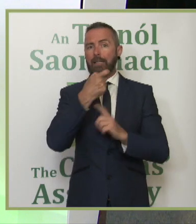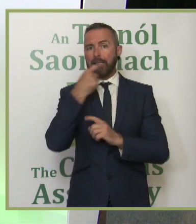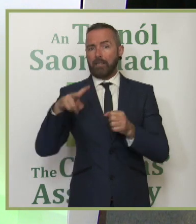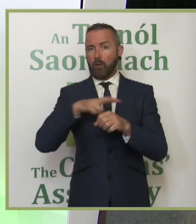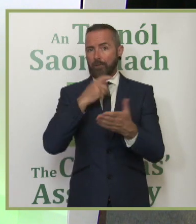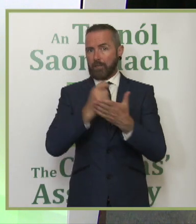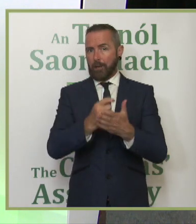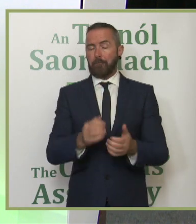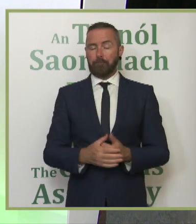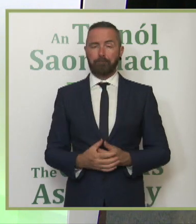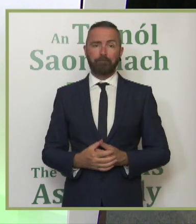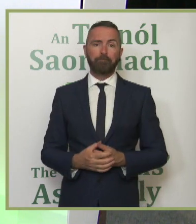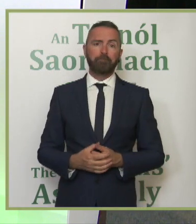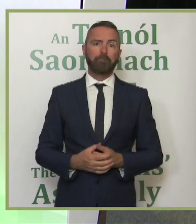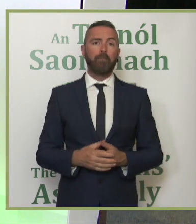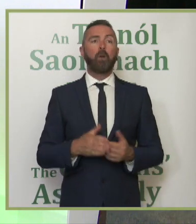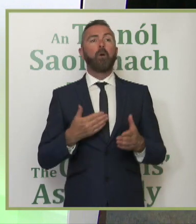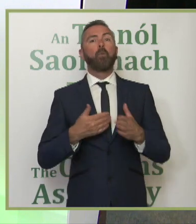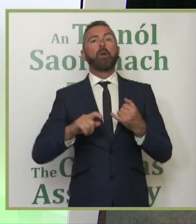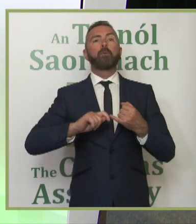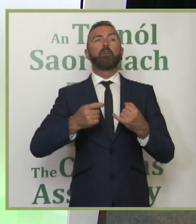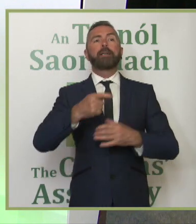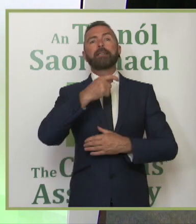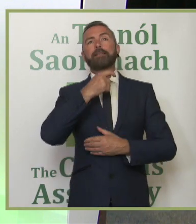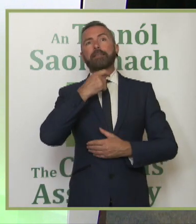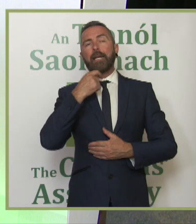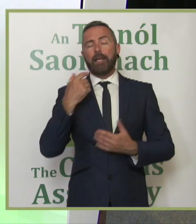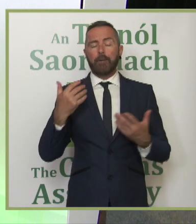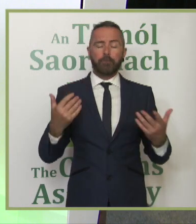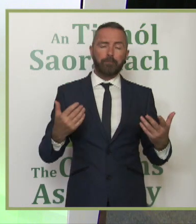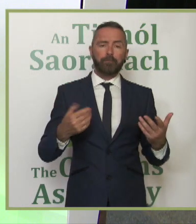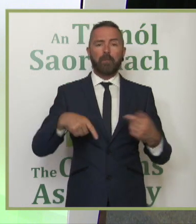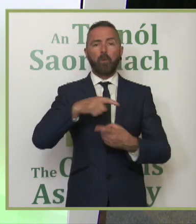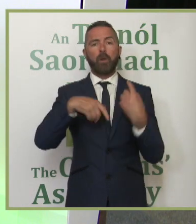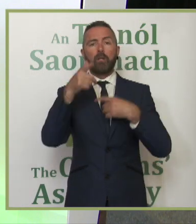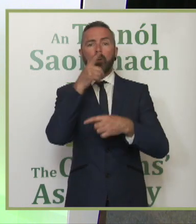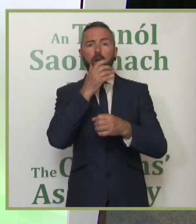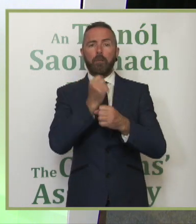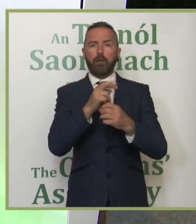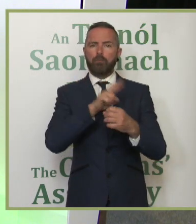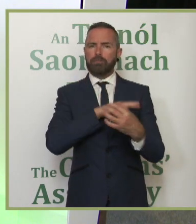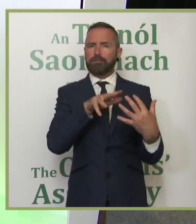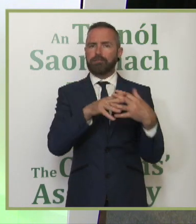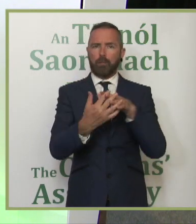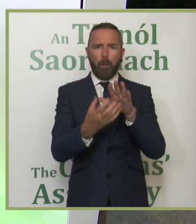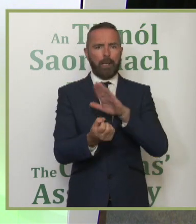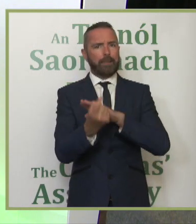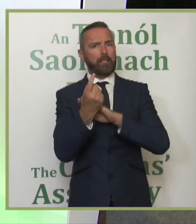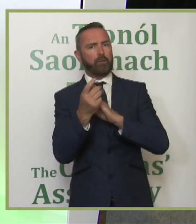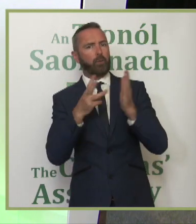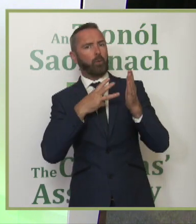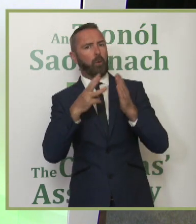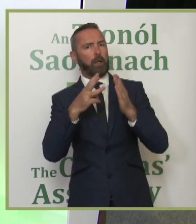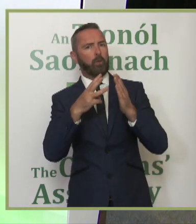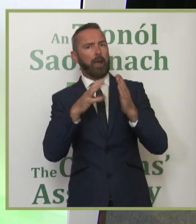over time. So what I'm trying to labour is that we're talking about very complex issues when we